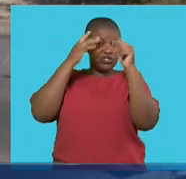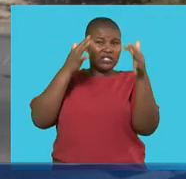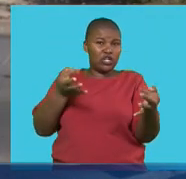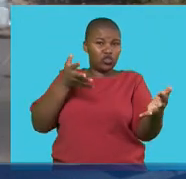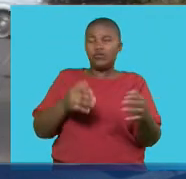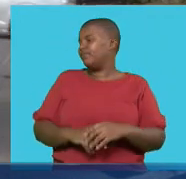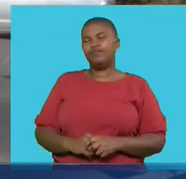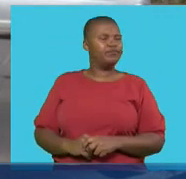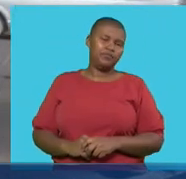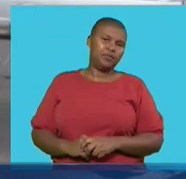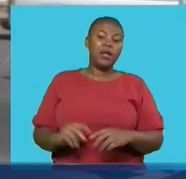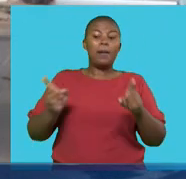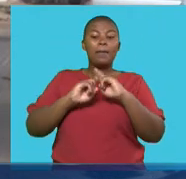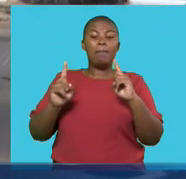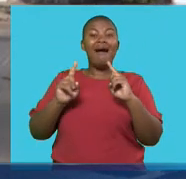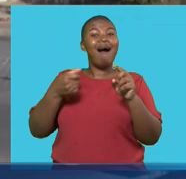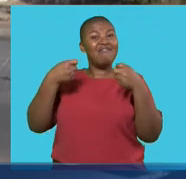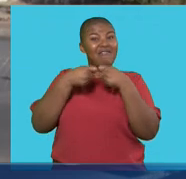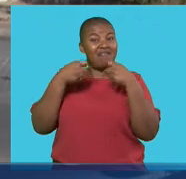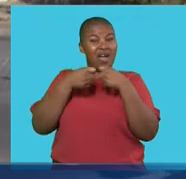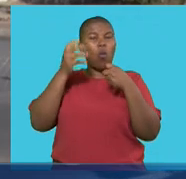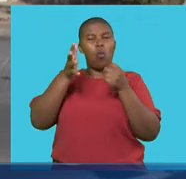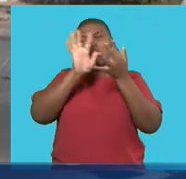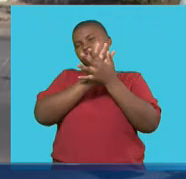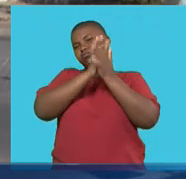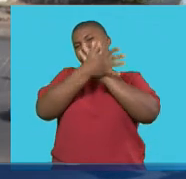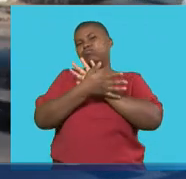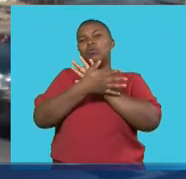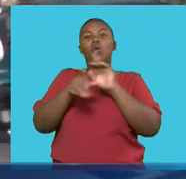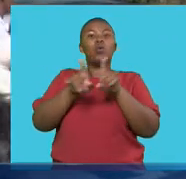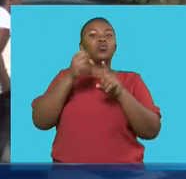distract because of at the end of the day izolimaza thina. We saw what happened on 2020.